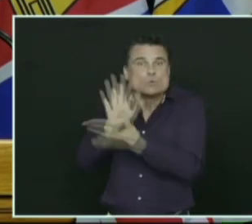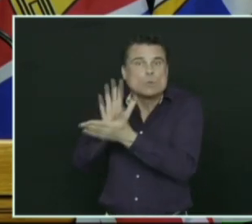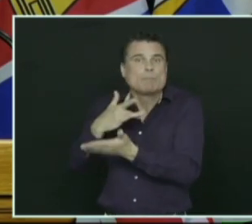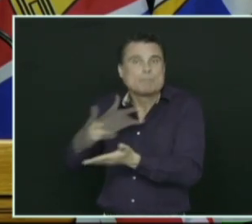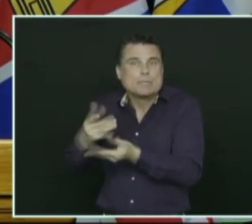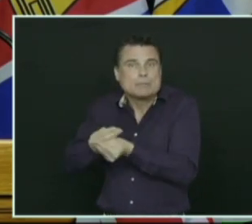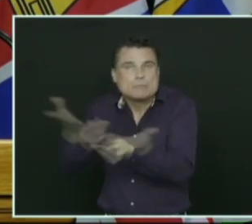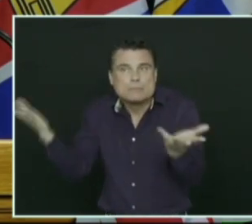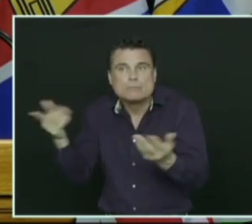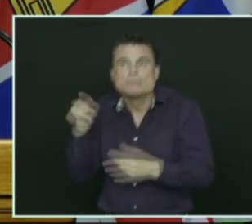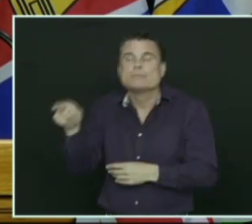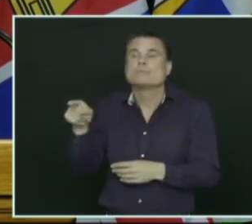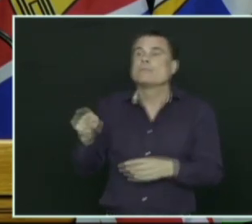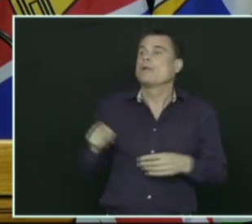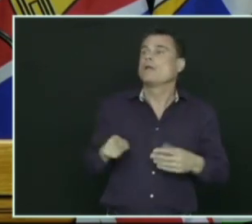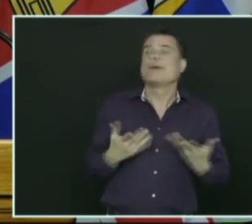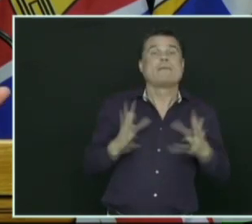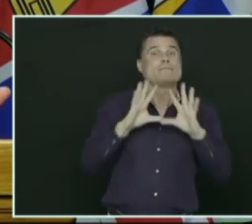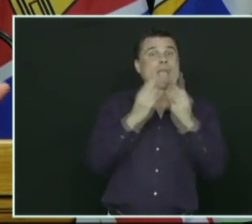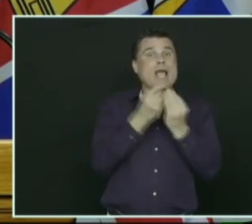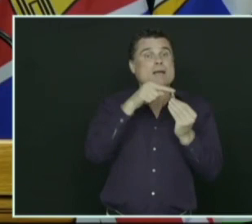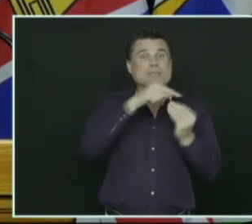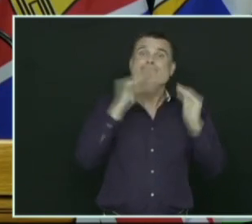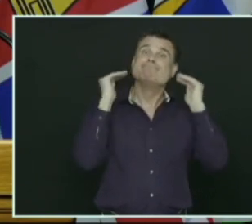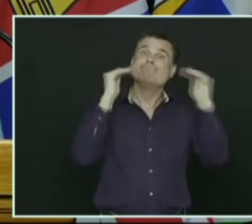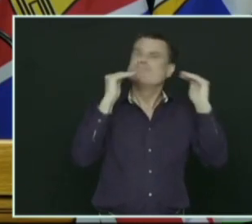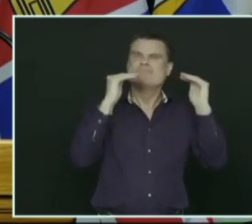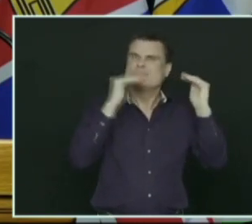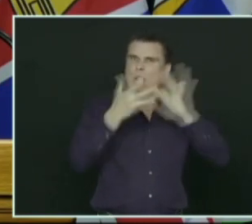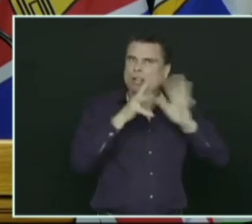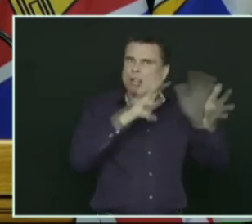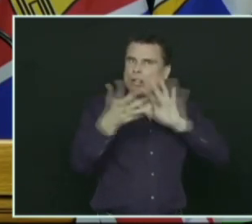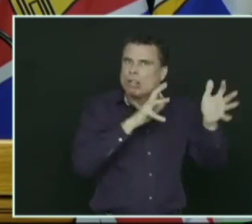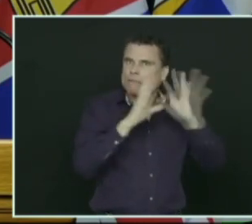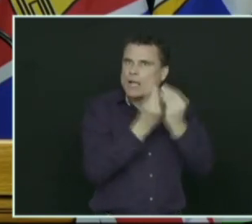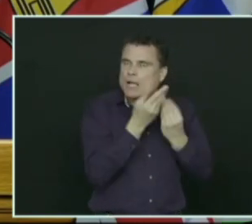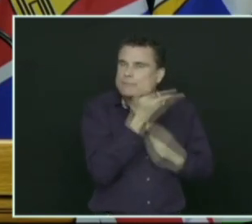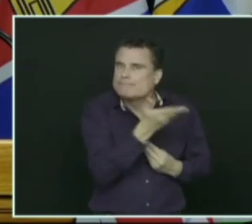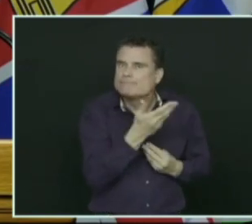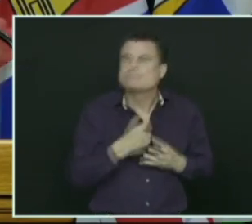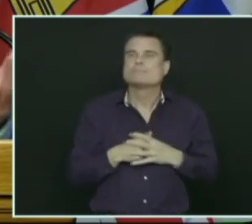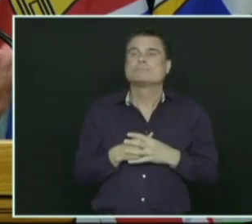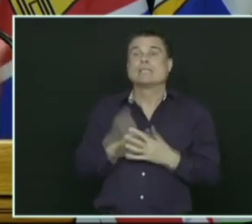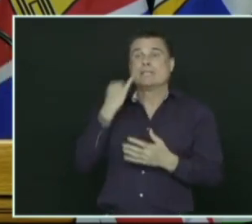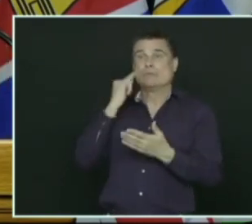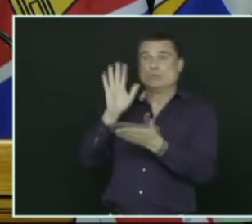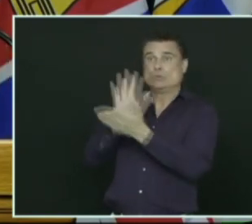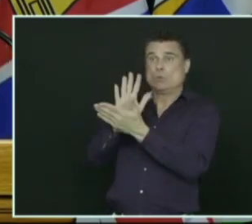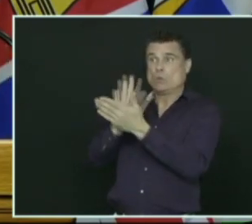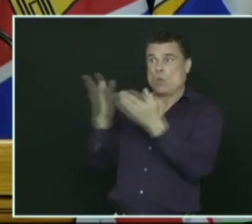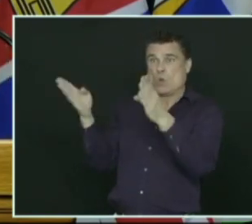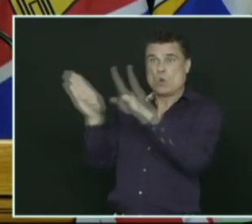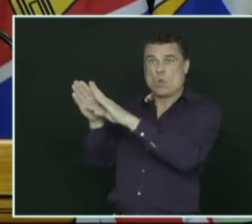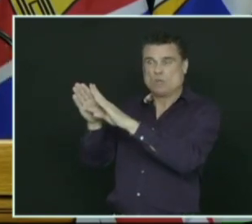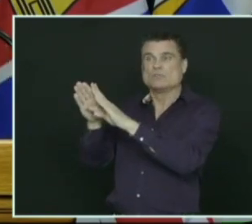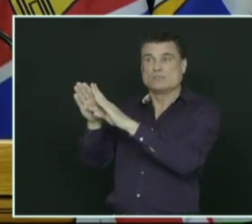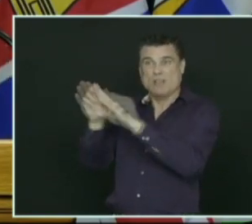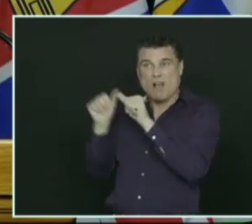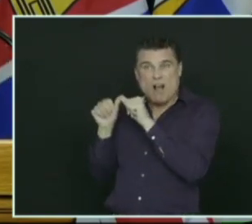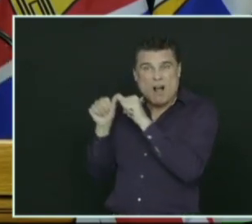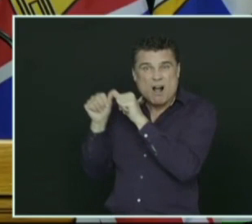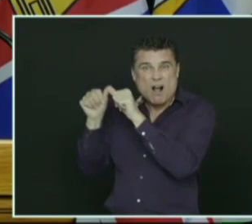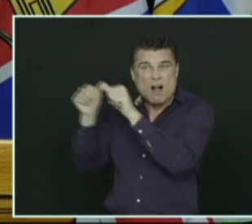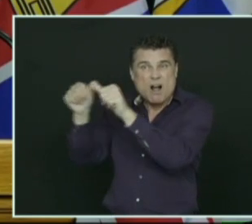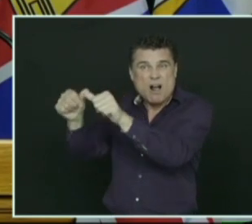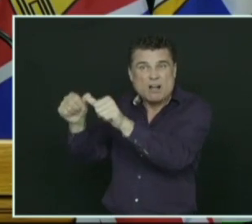school closures and making sure that if we did them, if they were the thing that needed to be done, as in this case, that we did them in